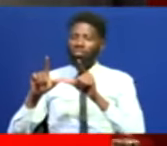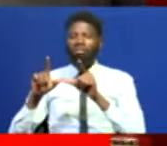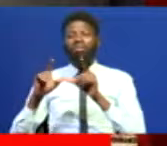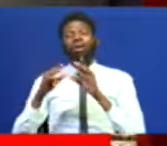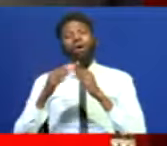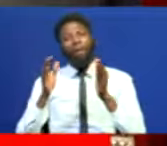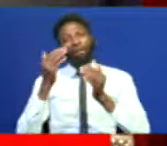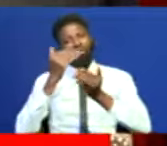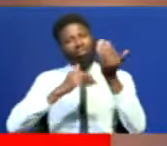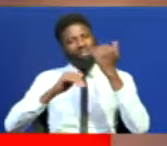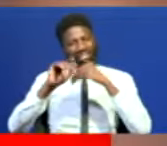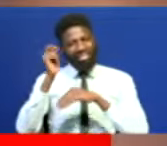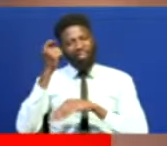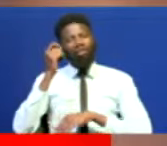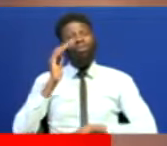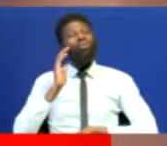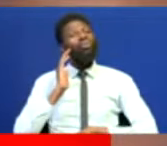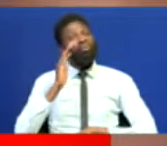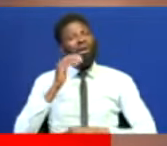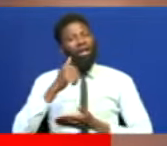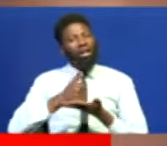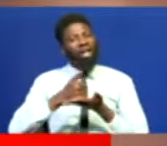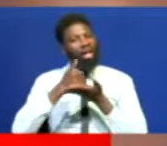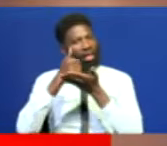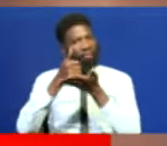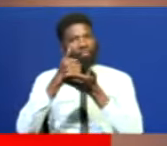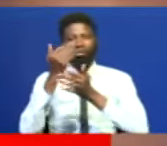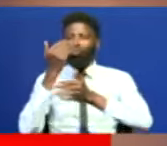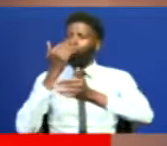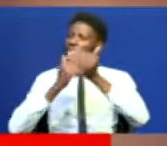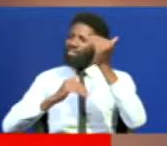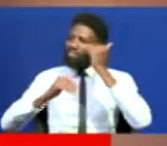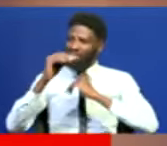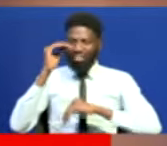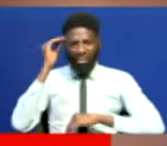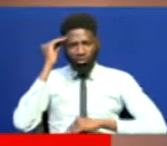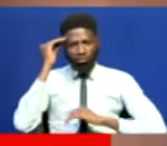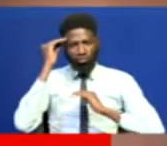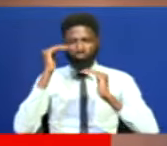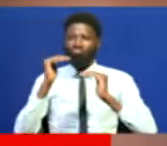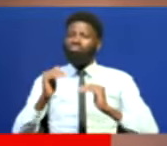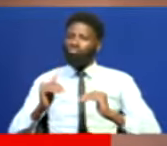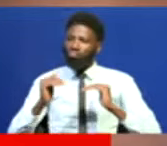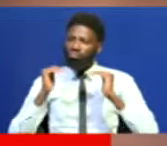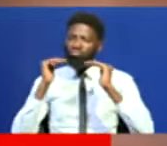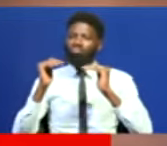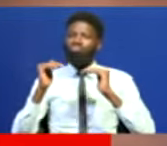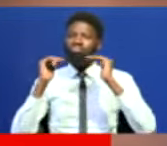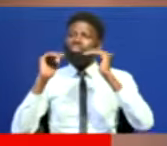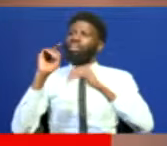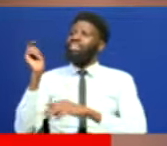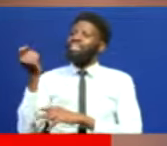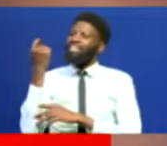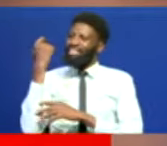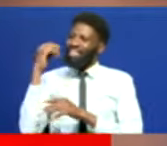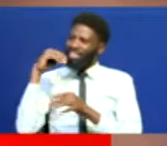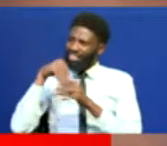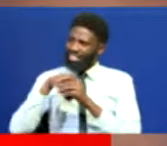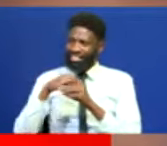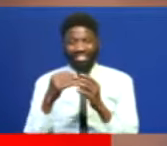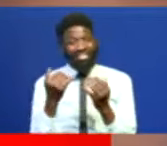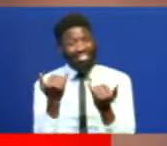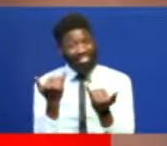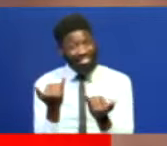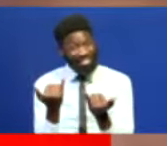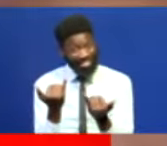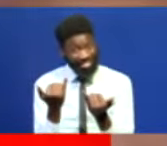benefit to the advancement of university education in Kenya. Now,